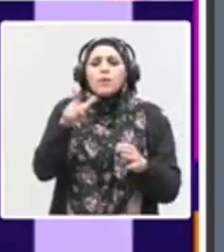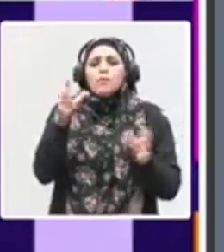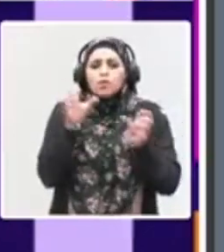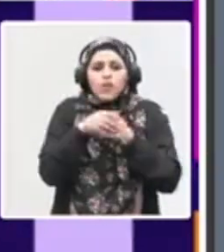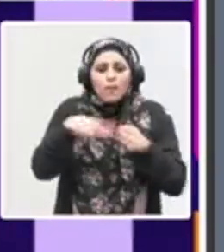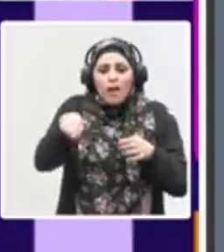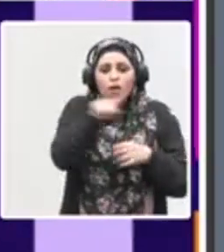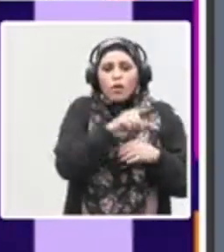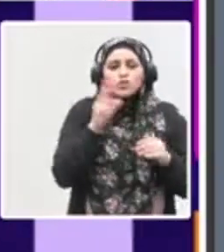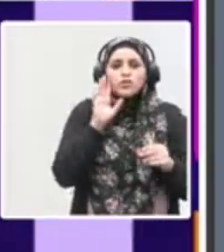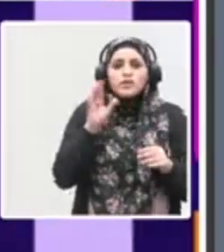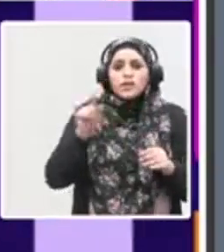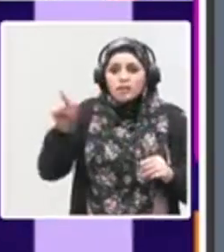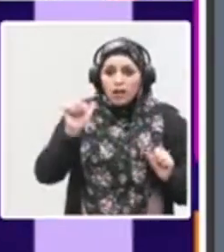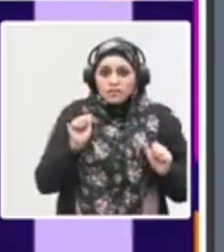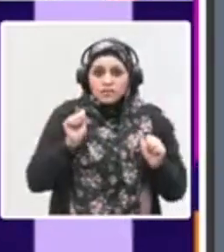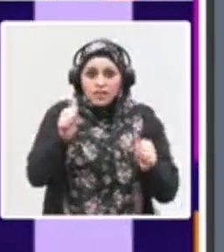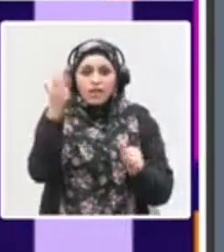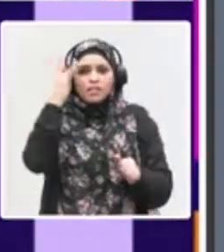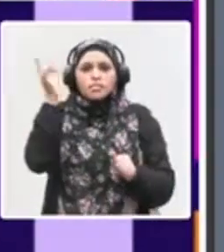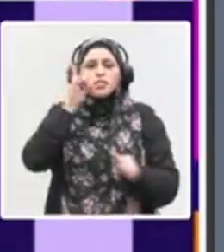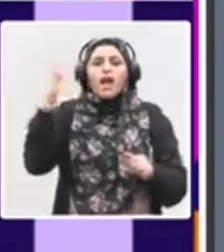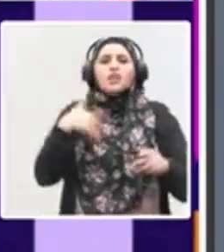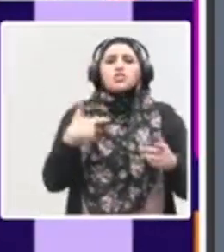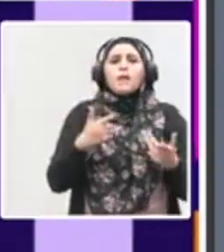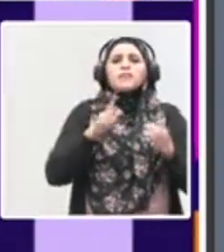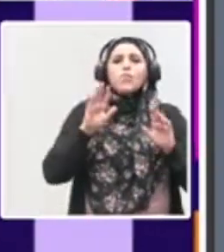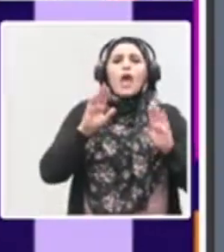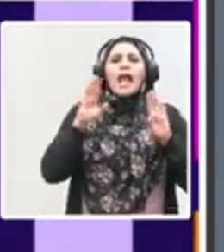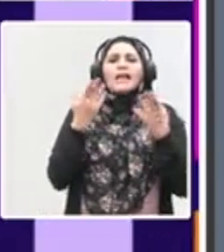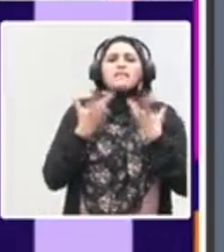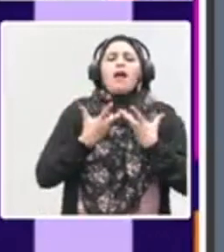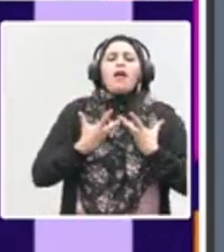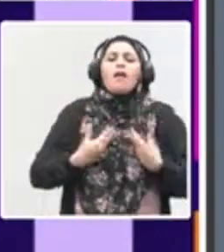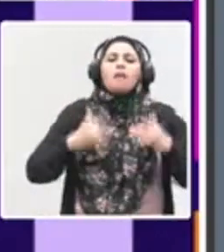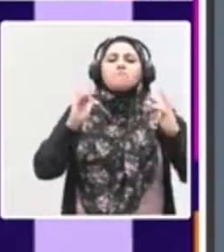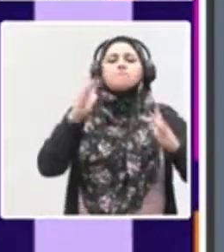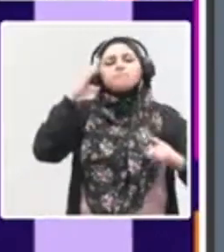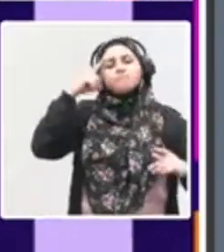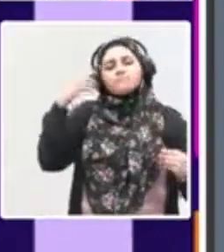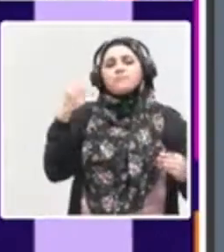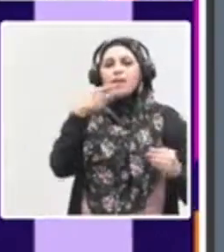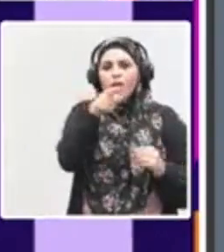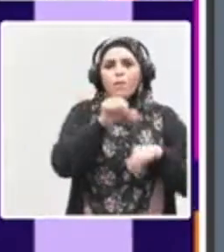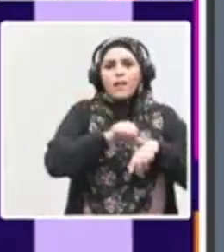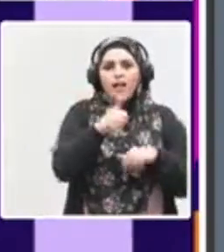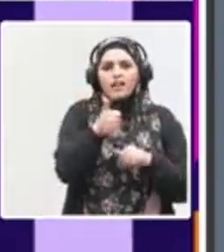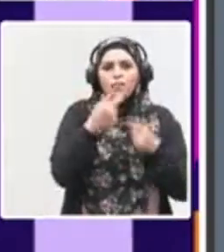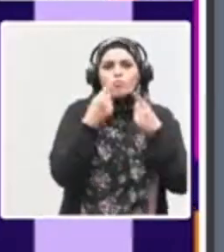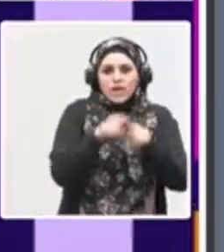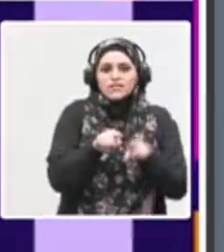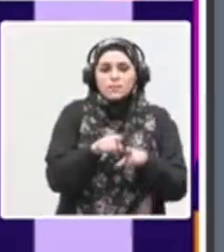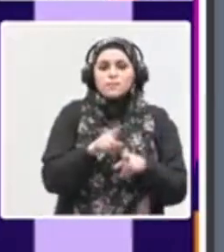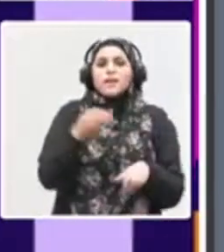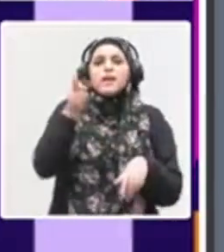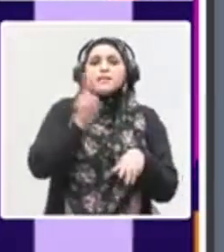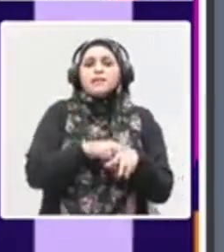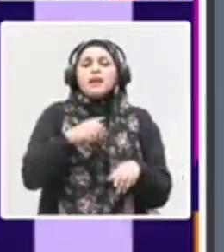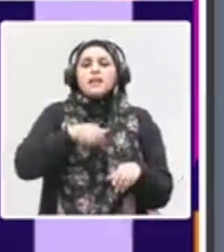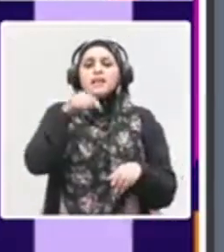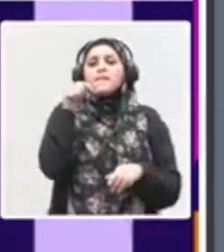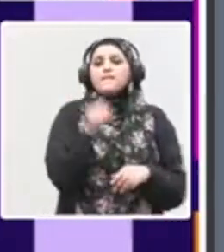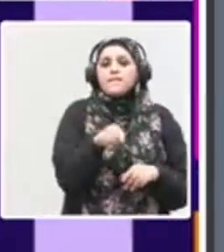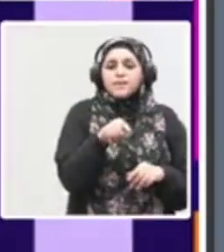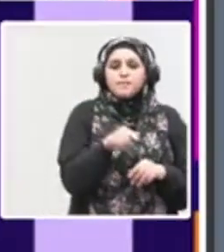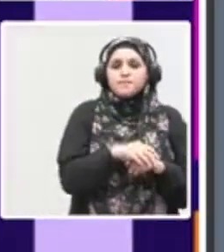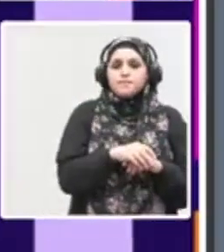time and you are not an independent worker, you have four job opportunities. You can work as a prison